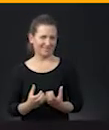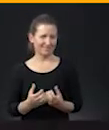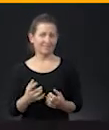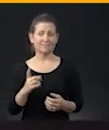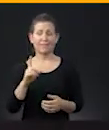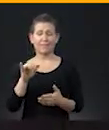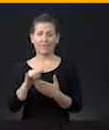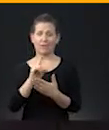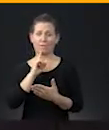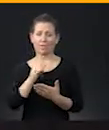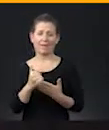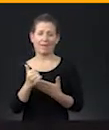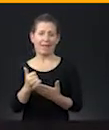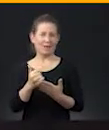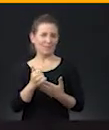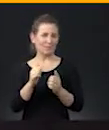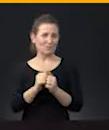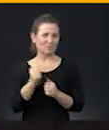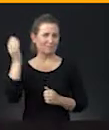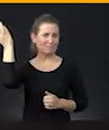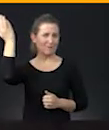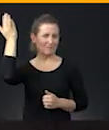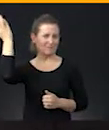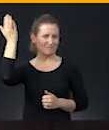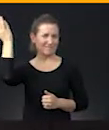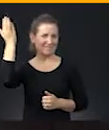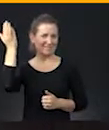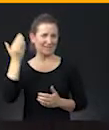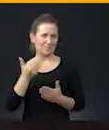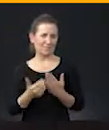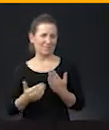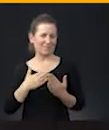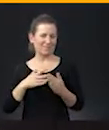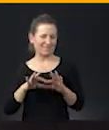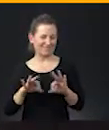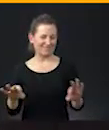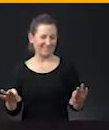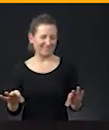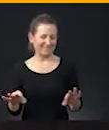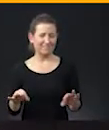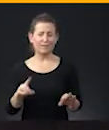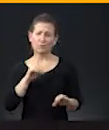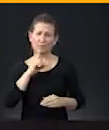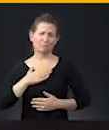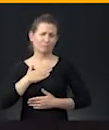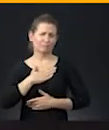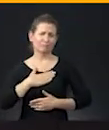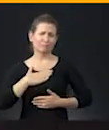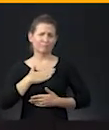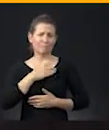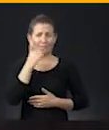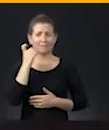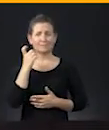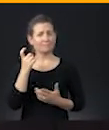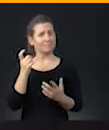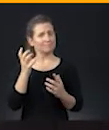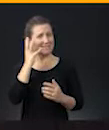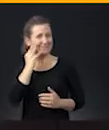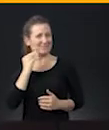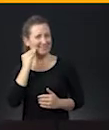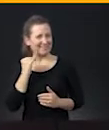helps with my public speaking part of my degree. So, it's really enjoyable because I get to experience